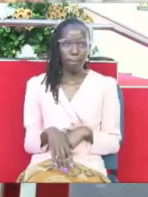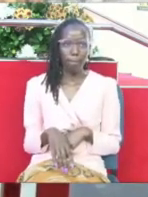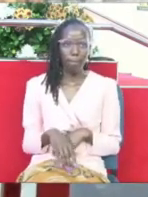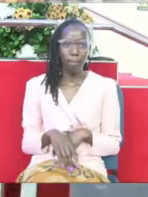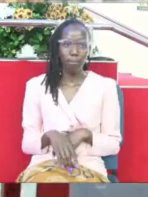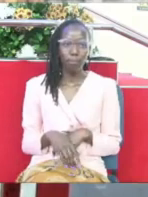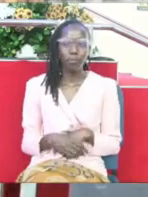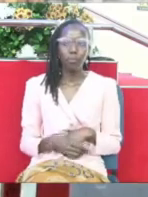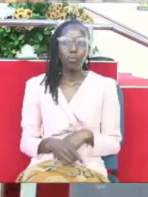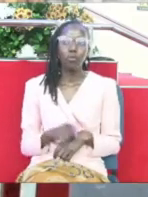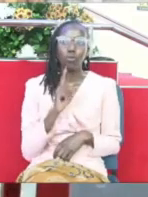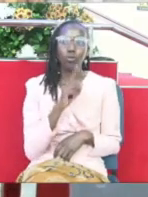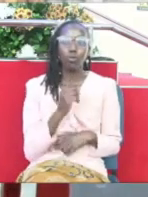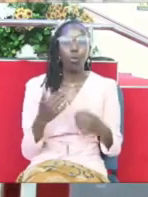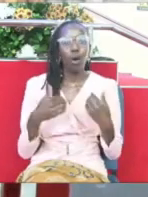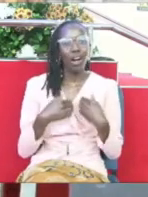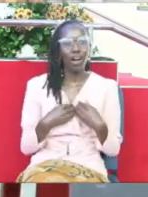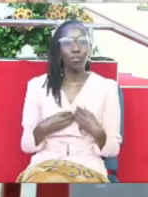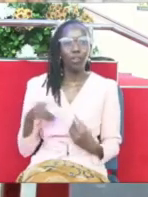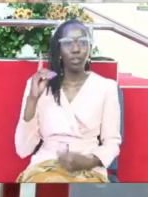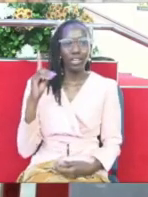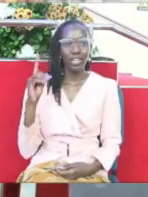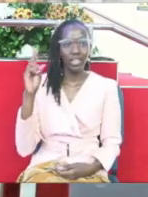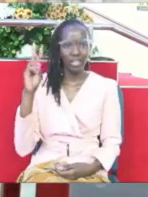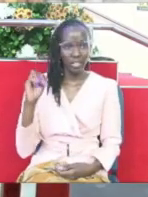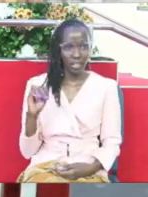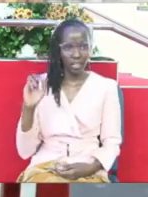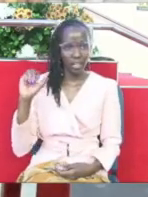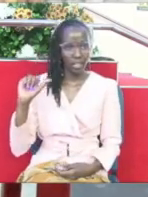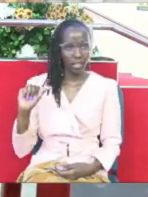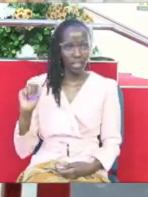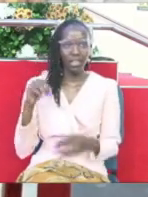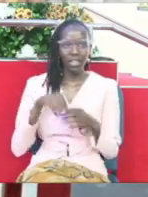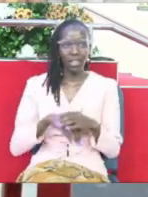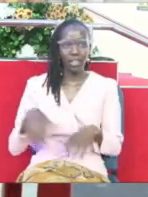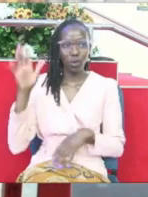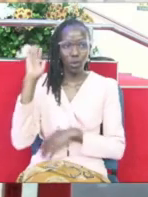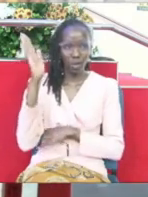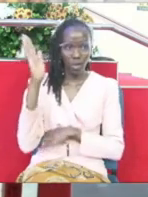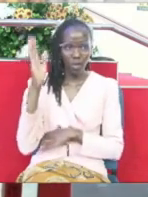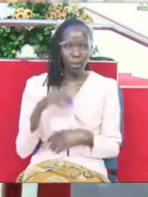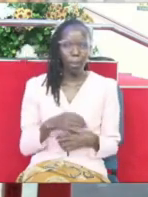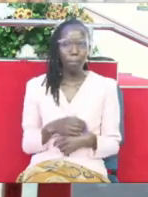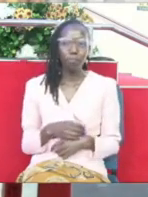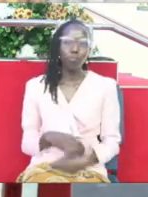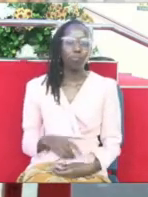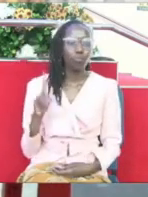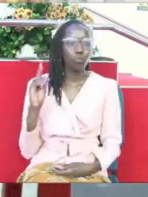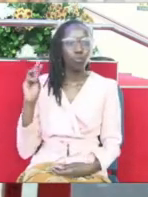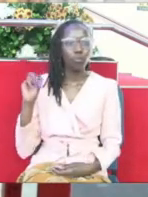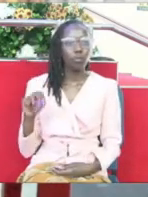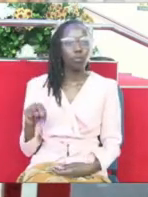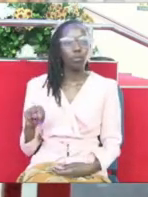of our father. Na awe na chembe chembe na uwe na chembe chembe za baba yetu. The DNA that is able to perform exploits. DNA